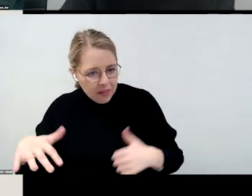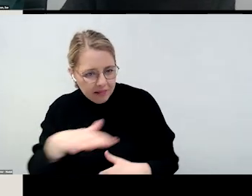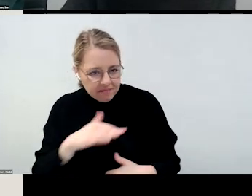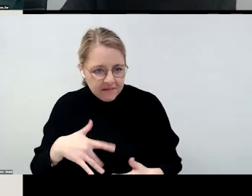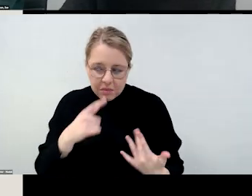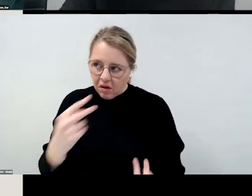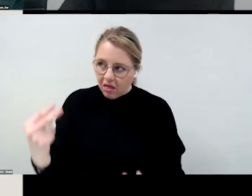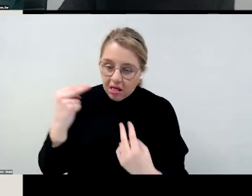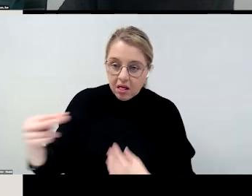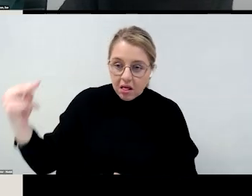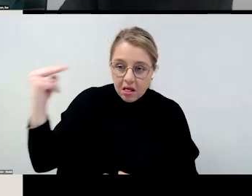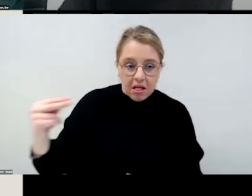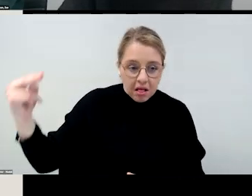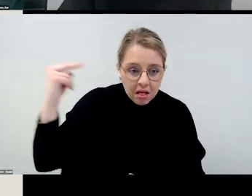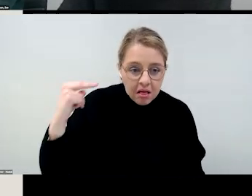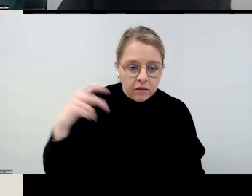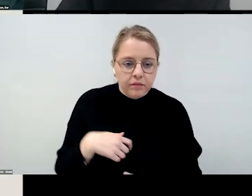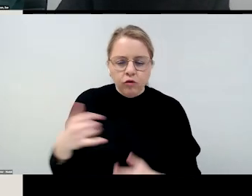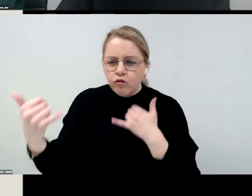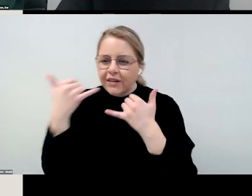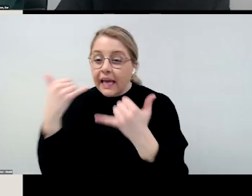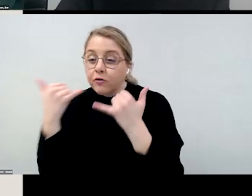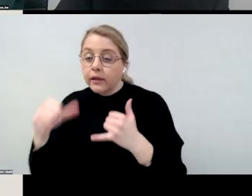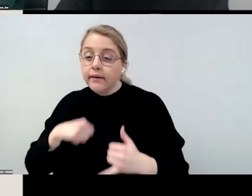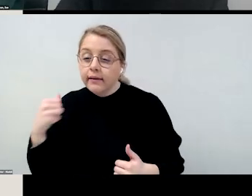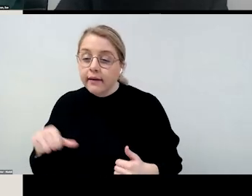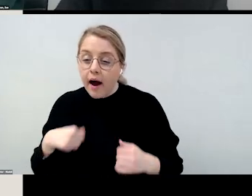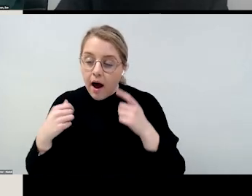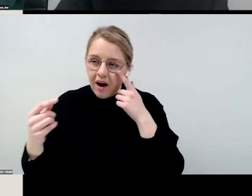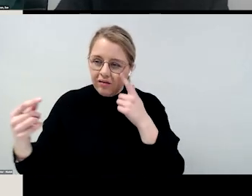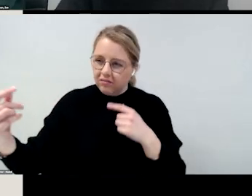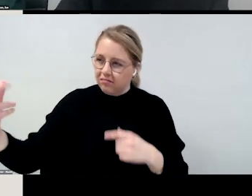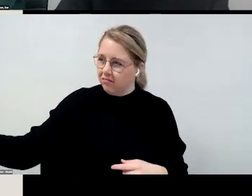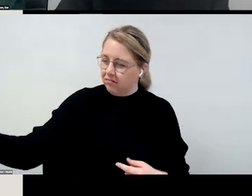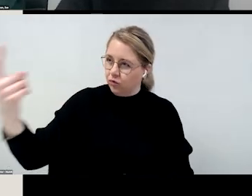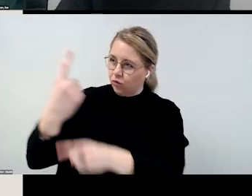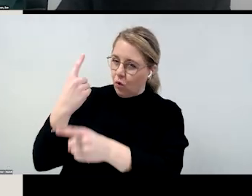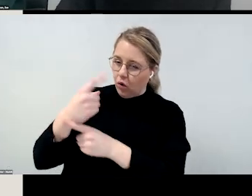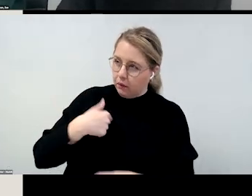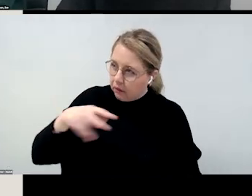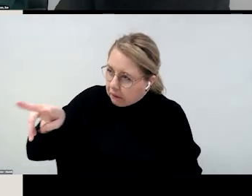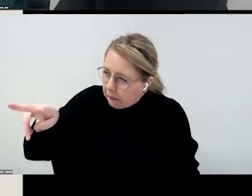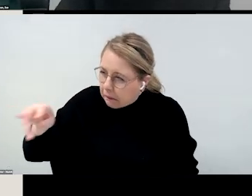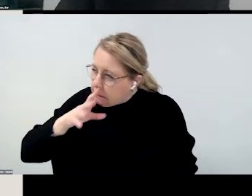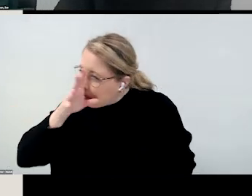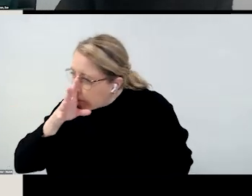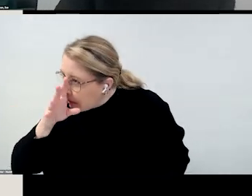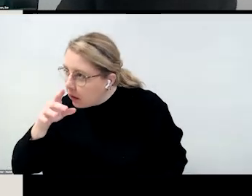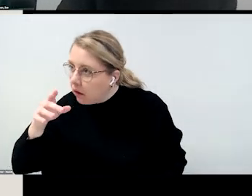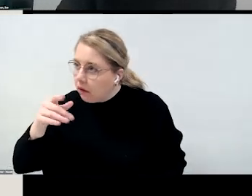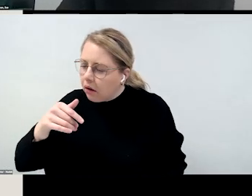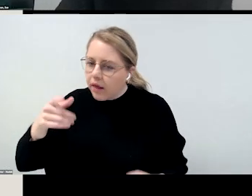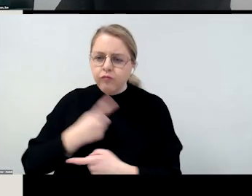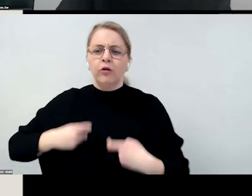him and reception staff use confusing language and get frustrated with him if he does not understand. Because of this, George